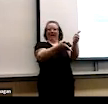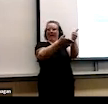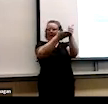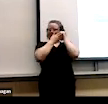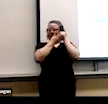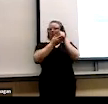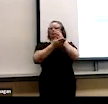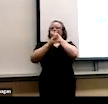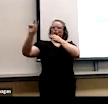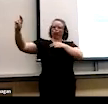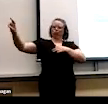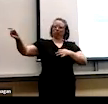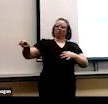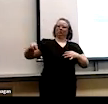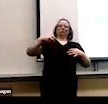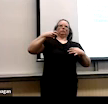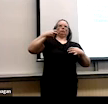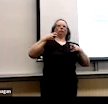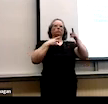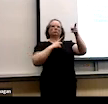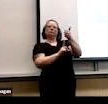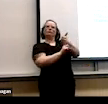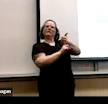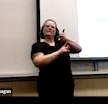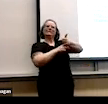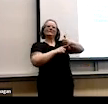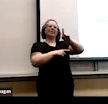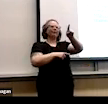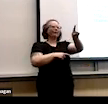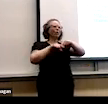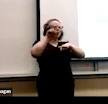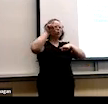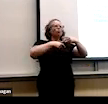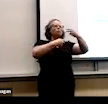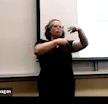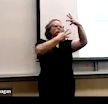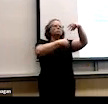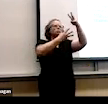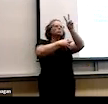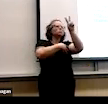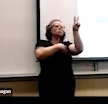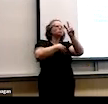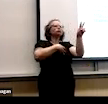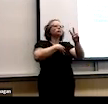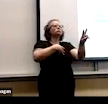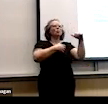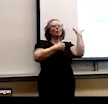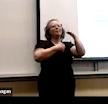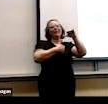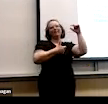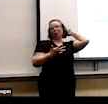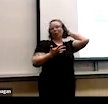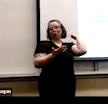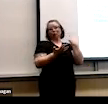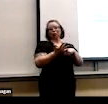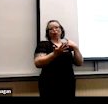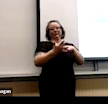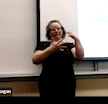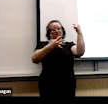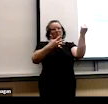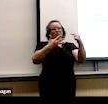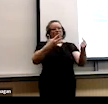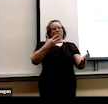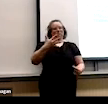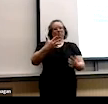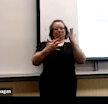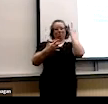document that basically goes through a lot of different considerations that you might want to, talk about with your patients when they come to see you as their primary care provider